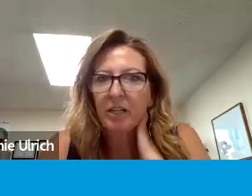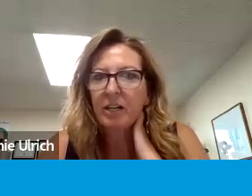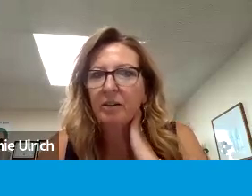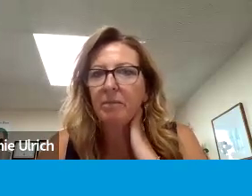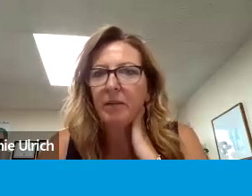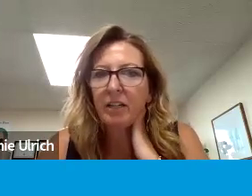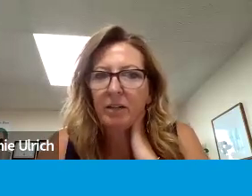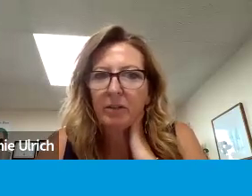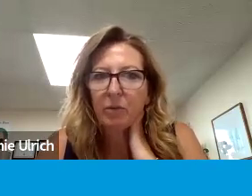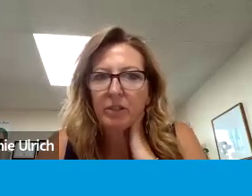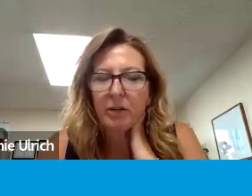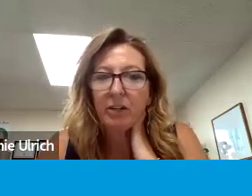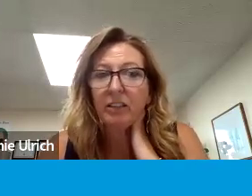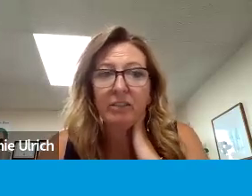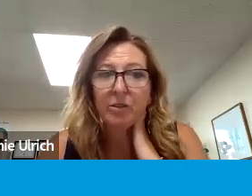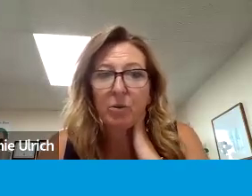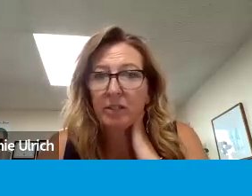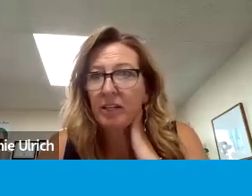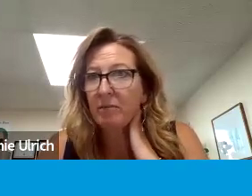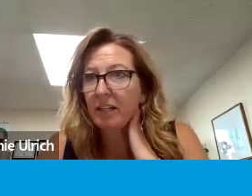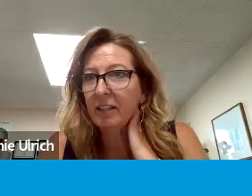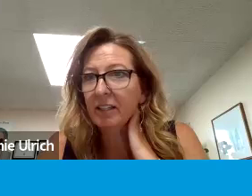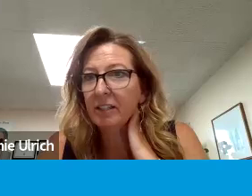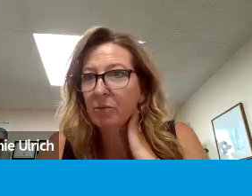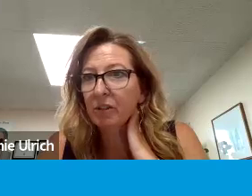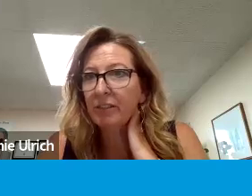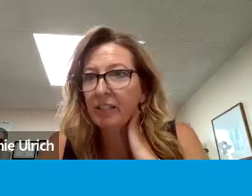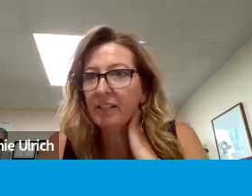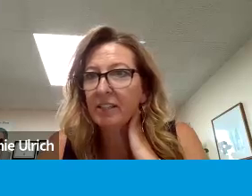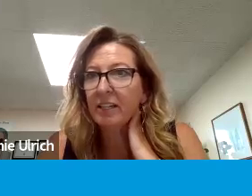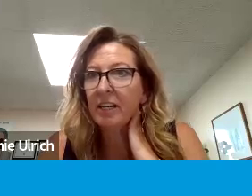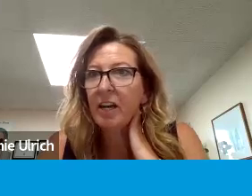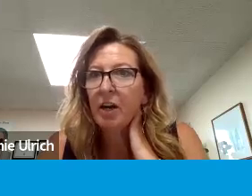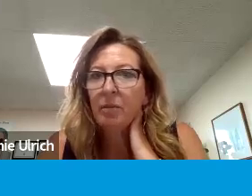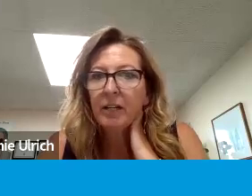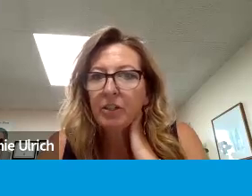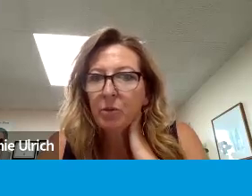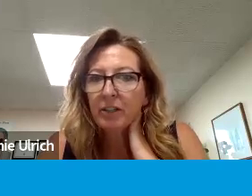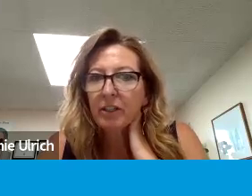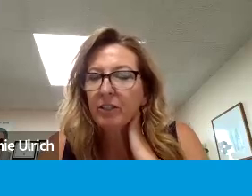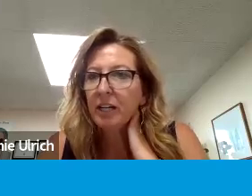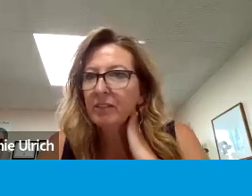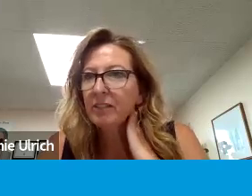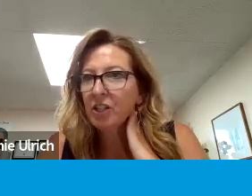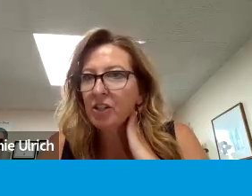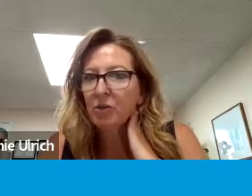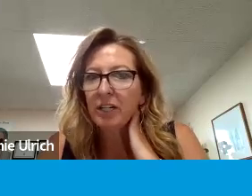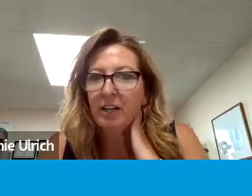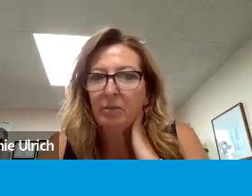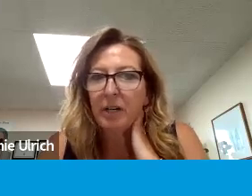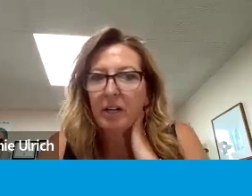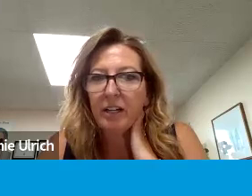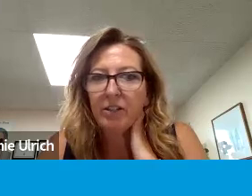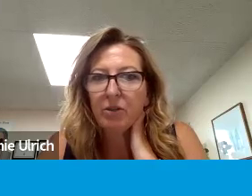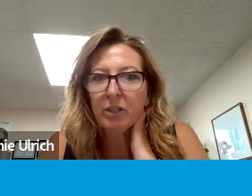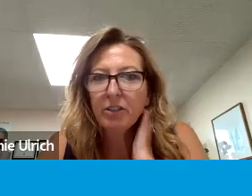great comment. My comment was around, I love this whole statement. I think it's really fantastic. But I do wonder, and I don't have a suggestion